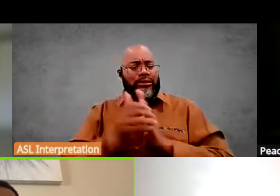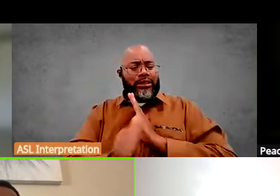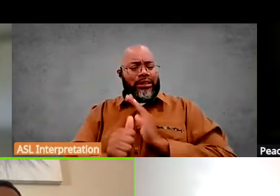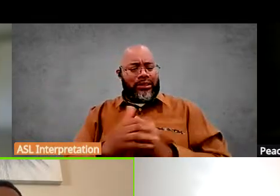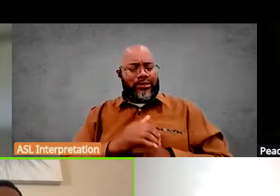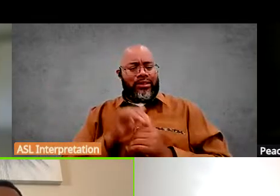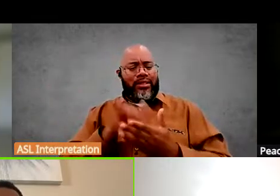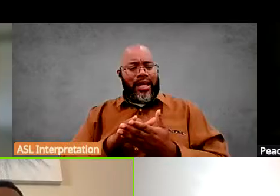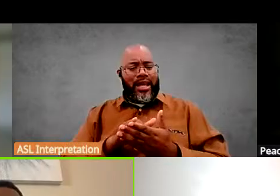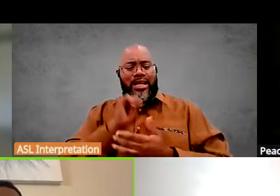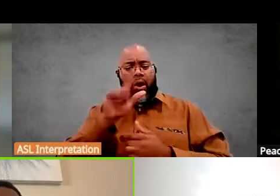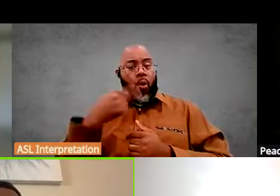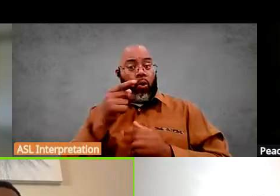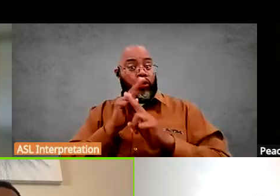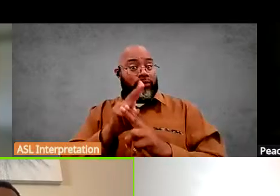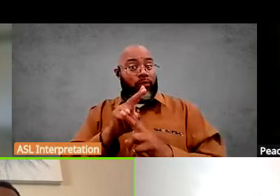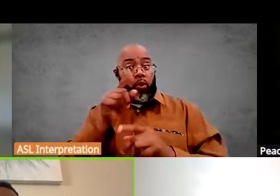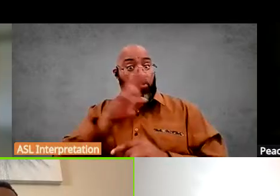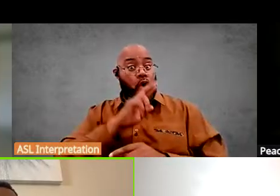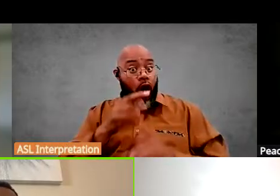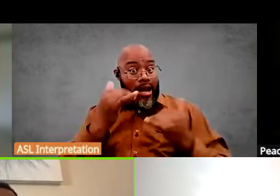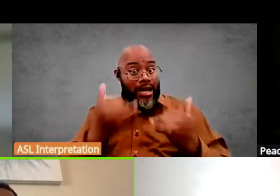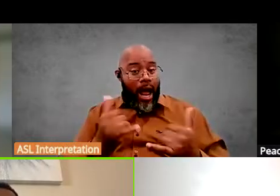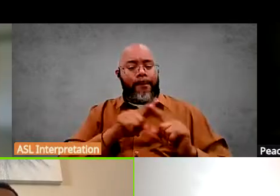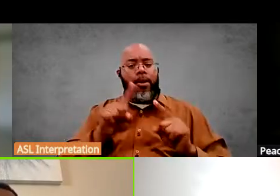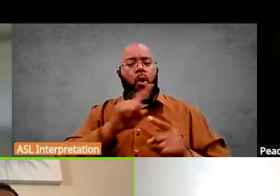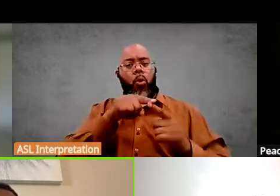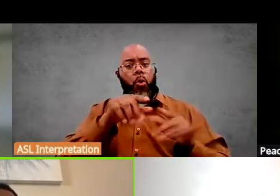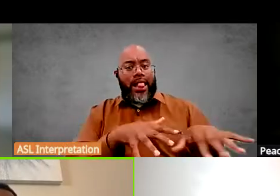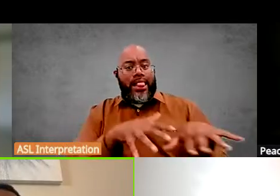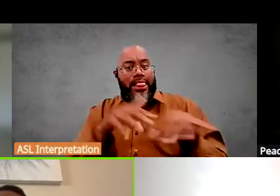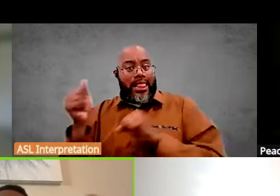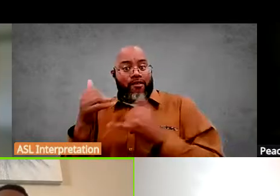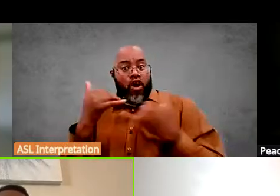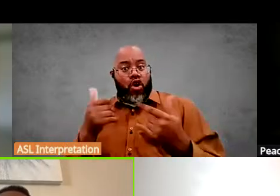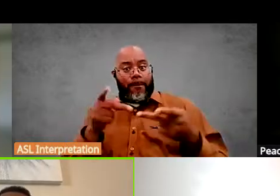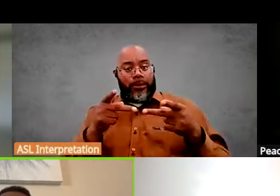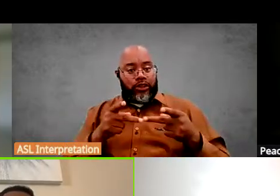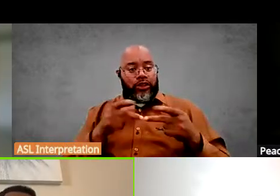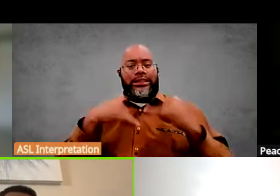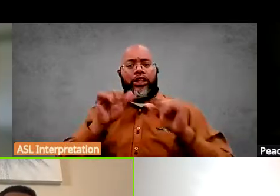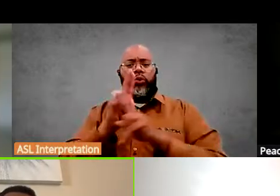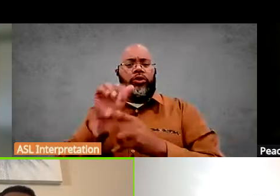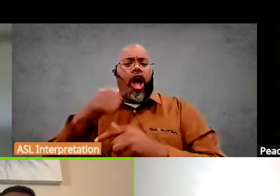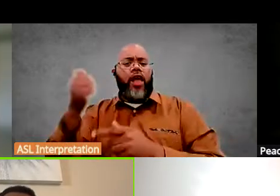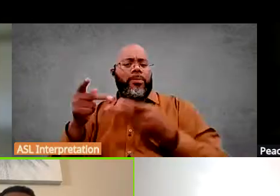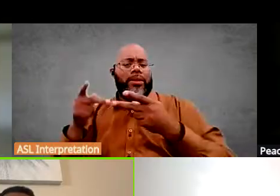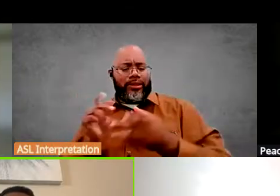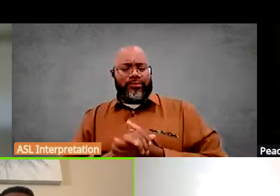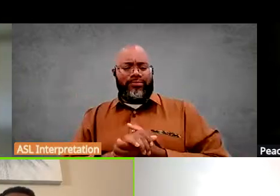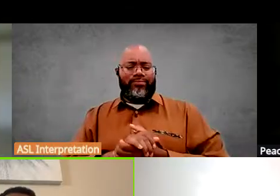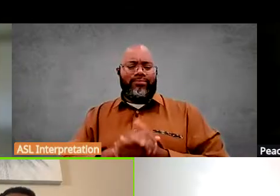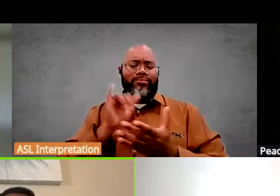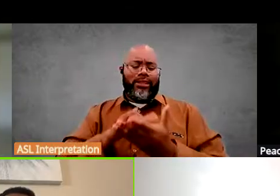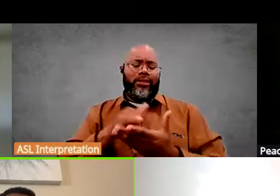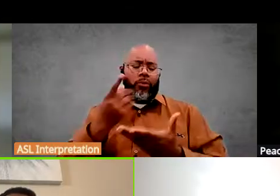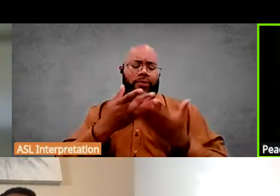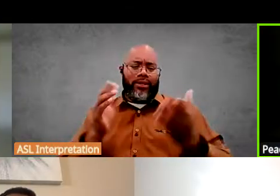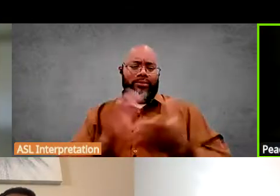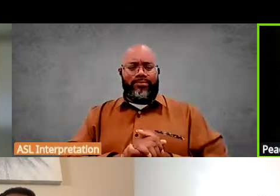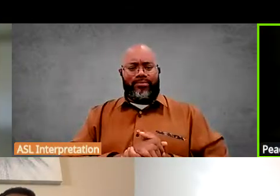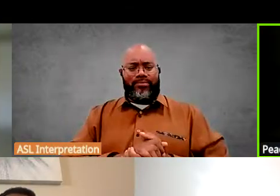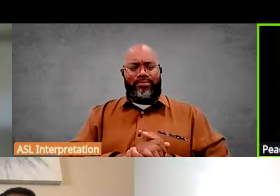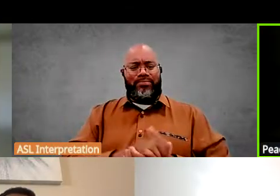that is not only useful where you are, but when you leave your current position, you can use it elsewhere. That's one thing.